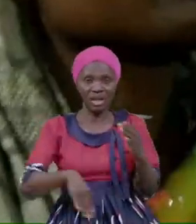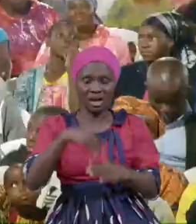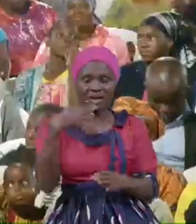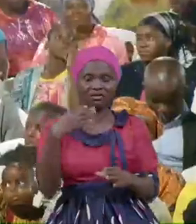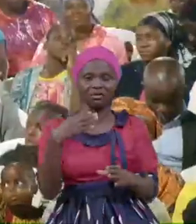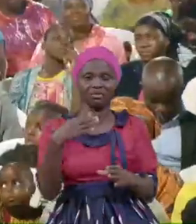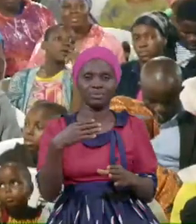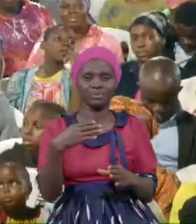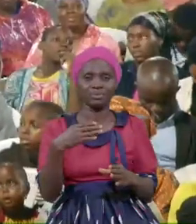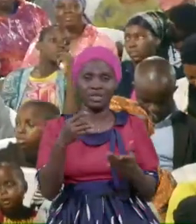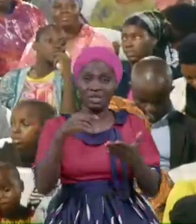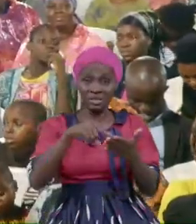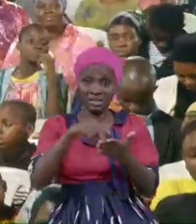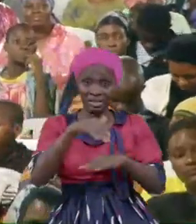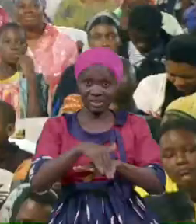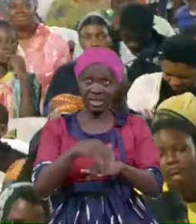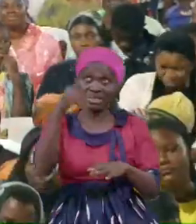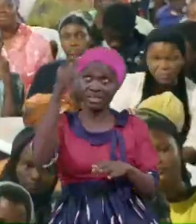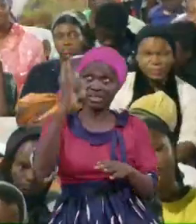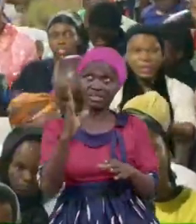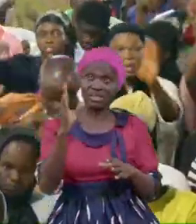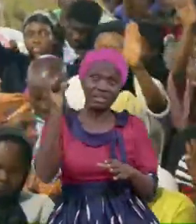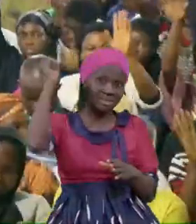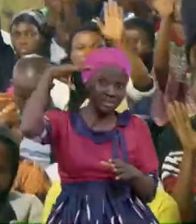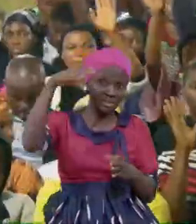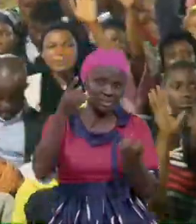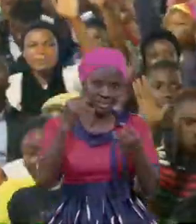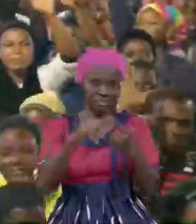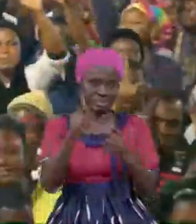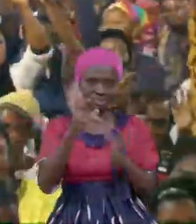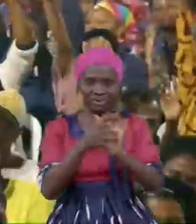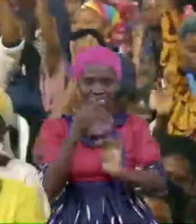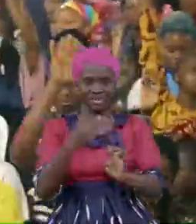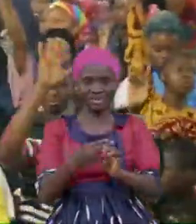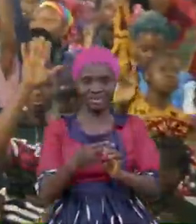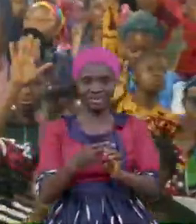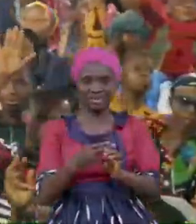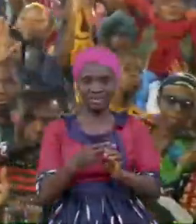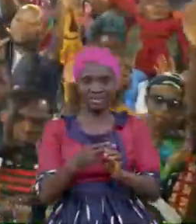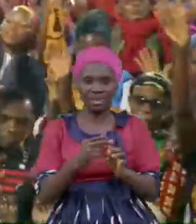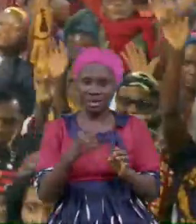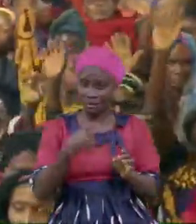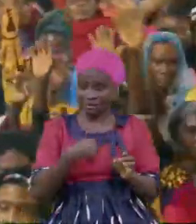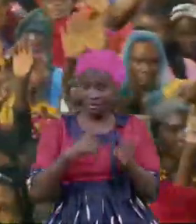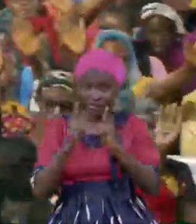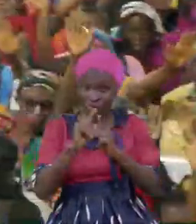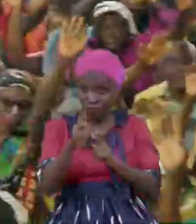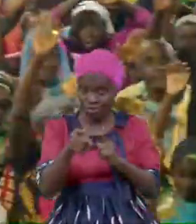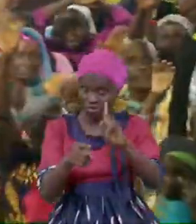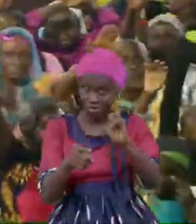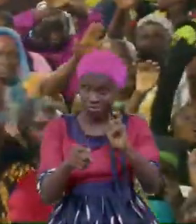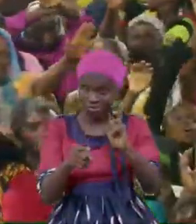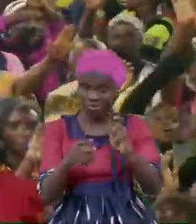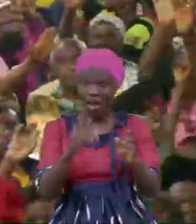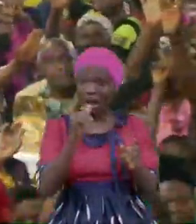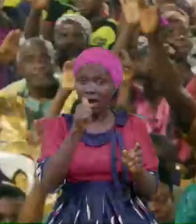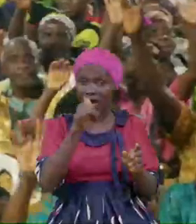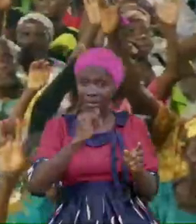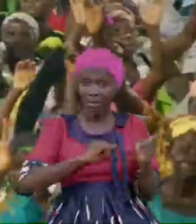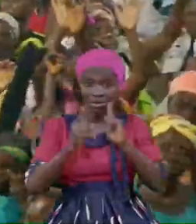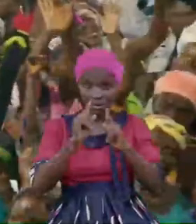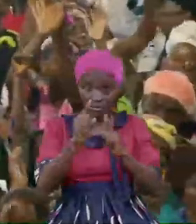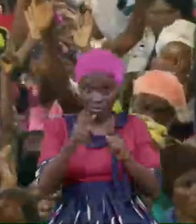you. And who am I talking to? Before I say what I want to say, who am I talking to there? Oh, you are